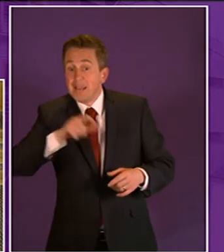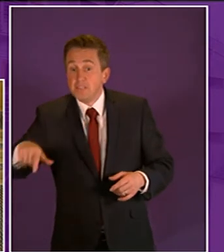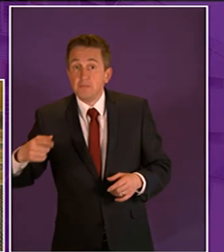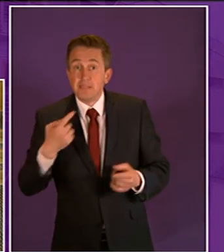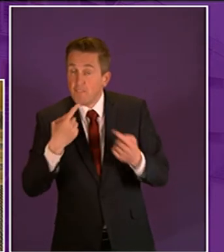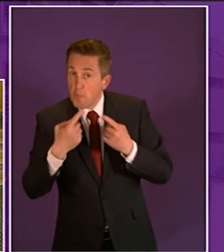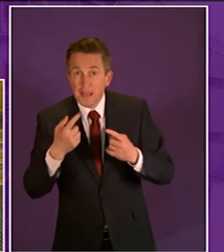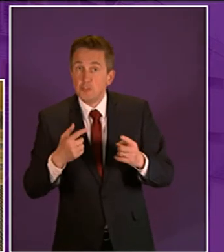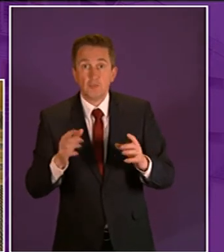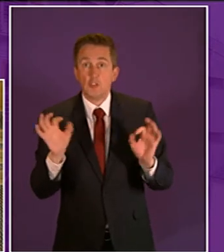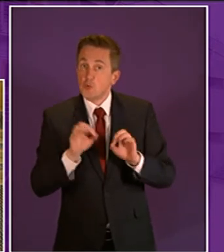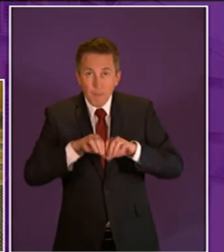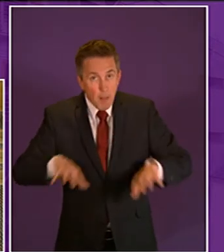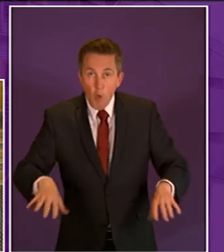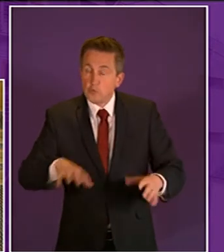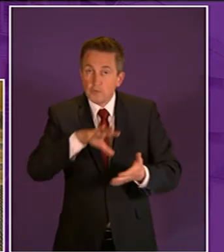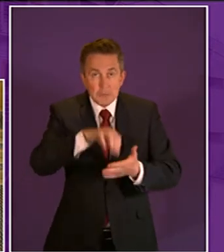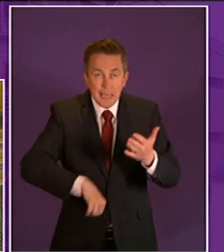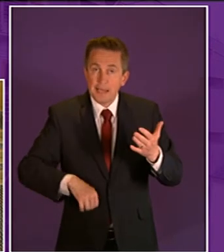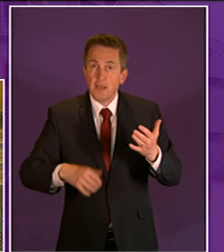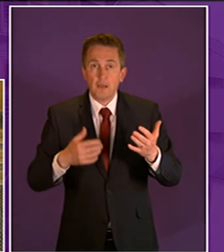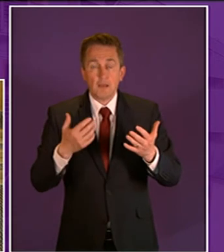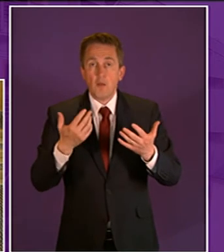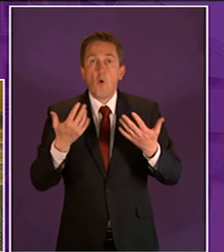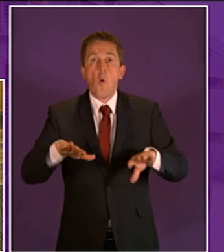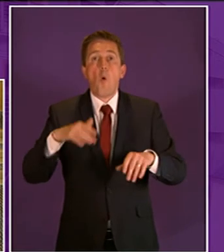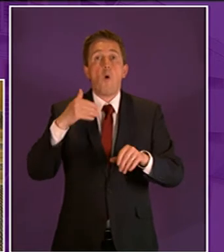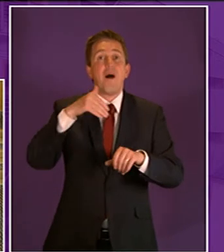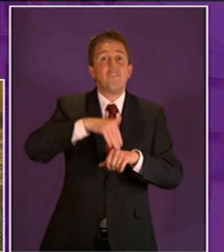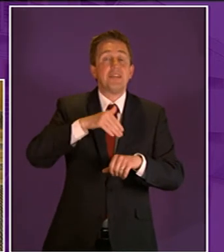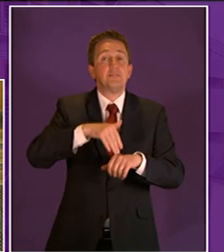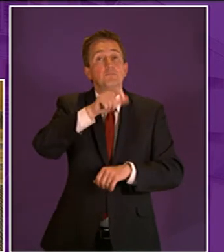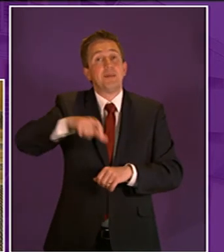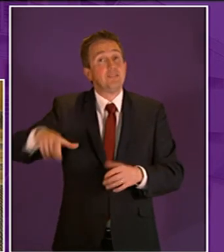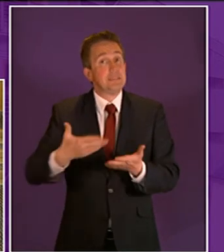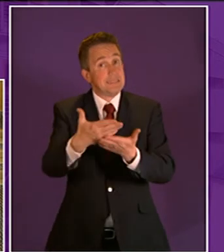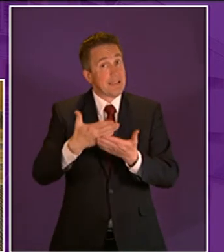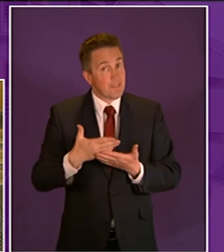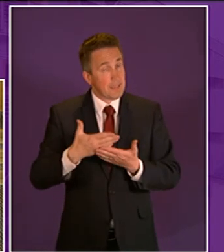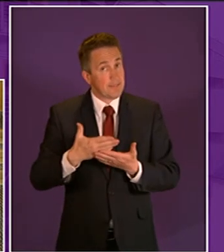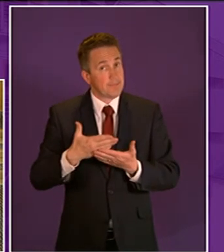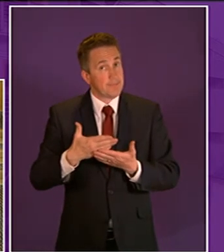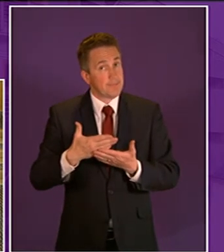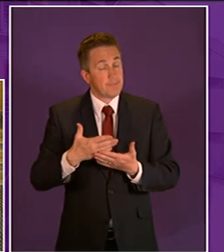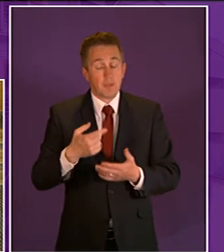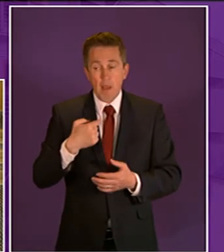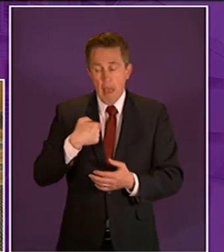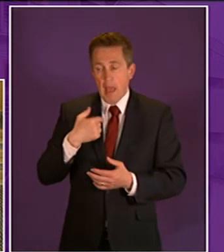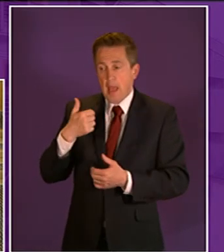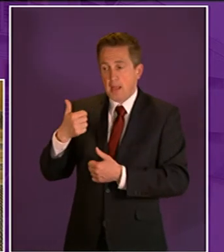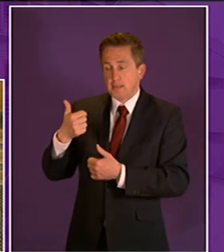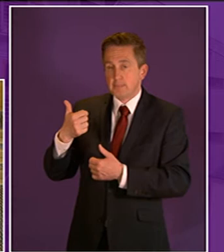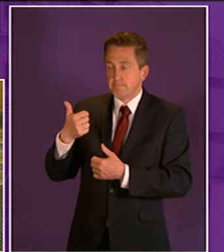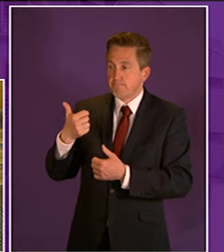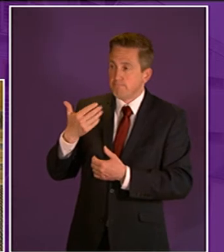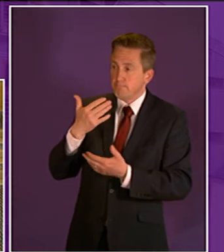or loss of personal details or any reported impact on patient safety. In addition, I commend the response